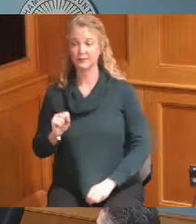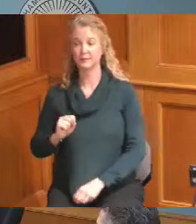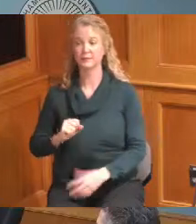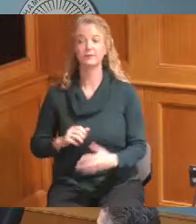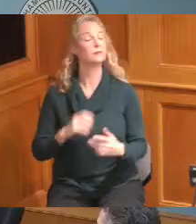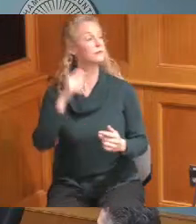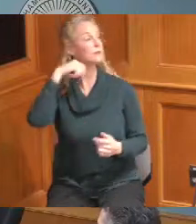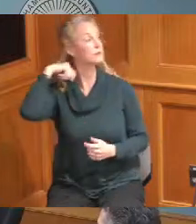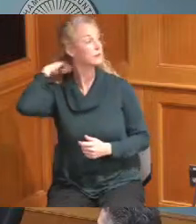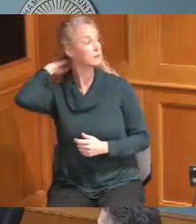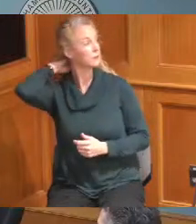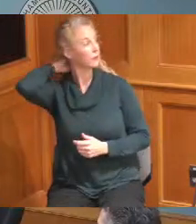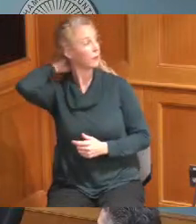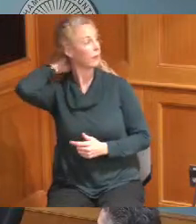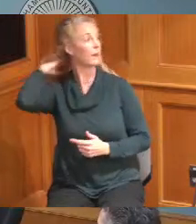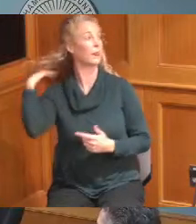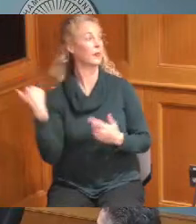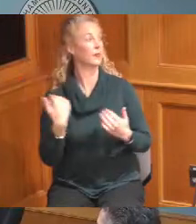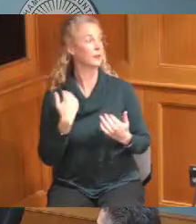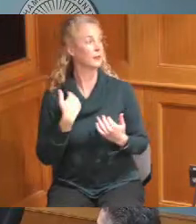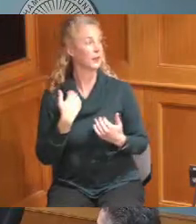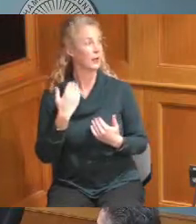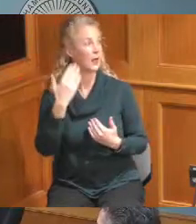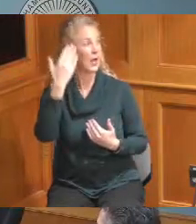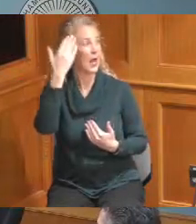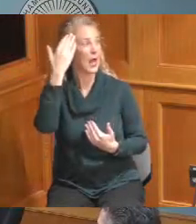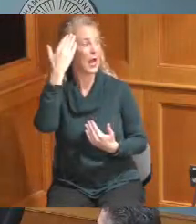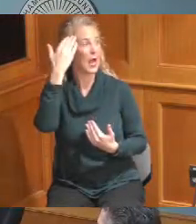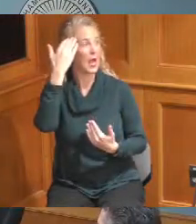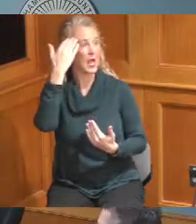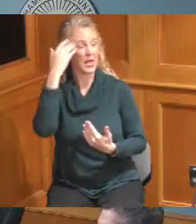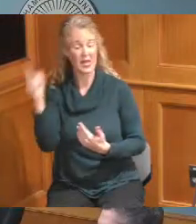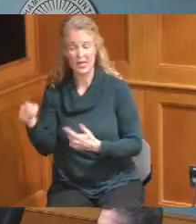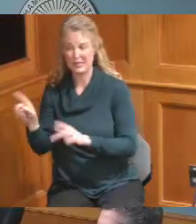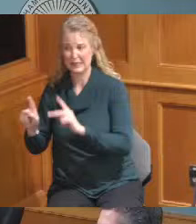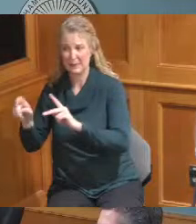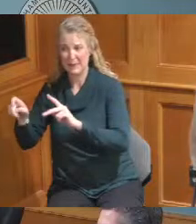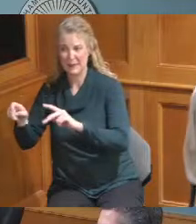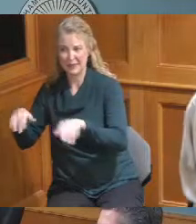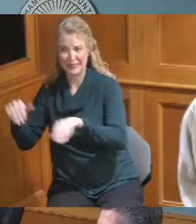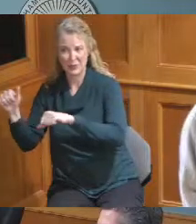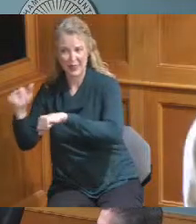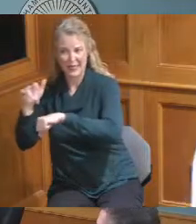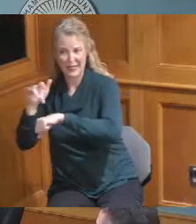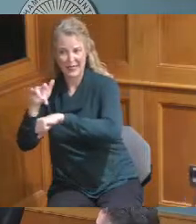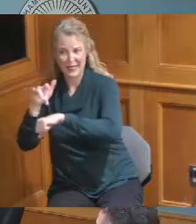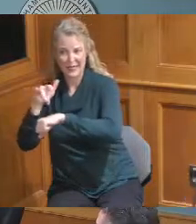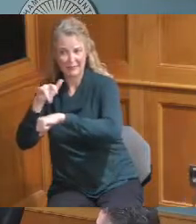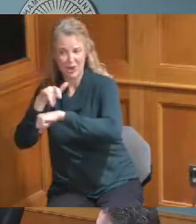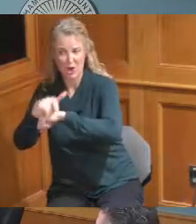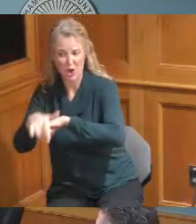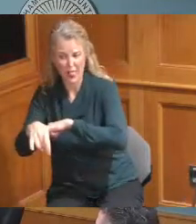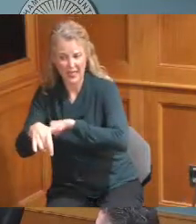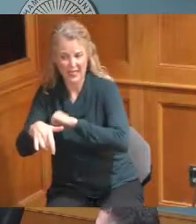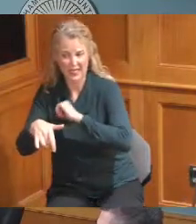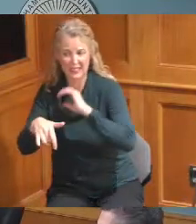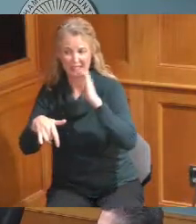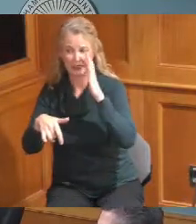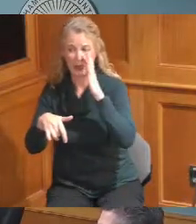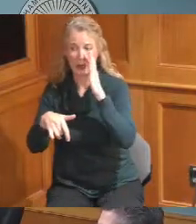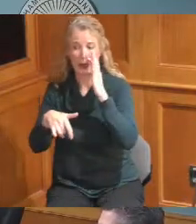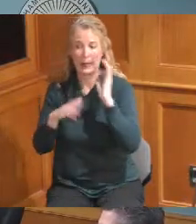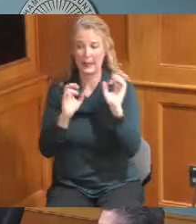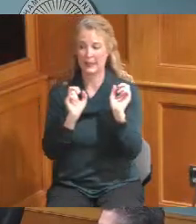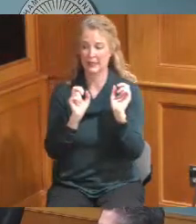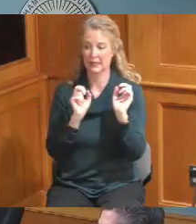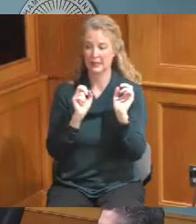Unless somebody has, I know I have one person that needs to leave. Do you guys need to leave or anything? Can